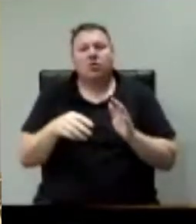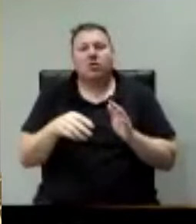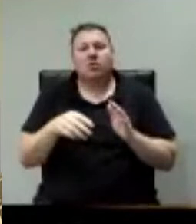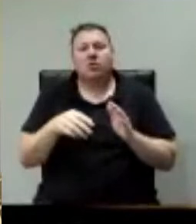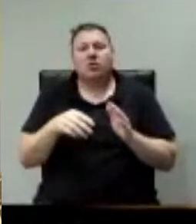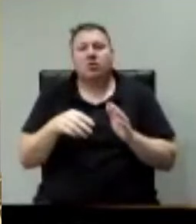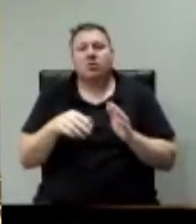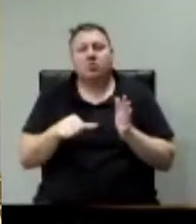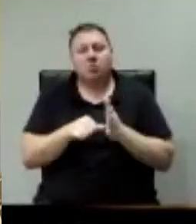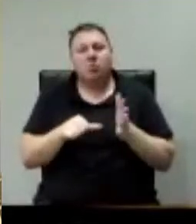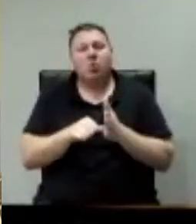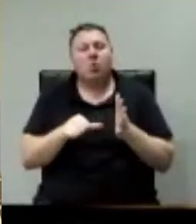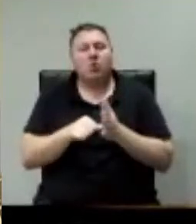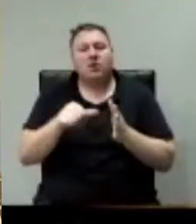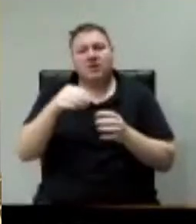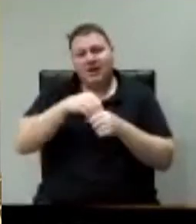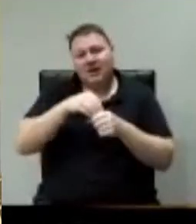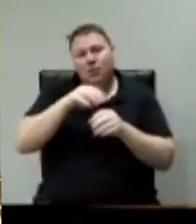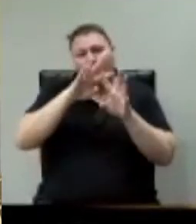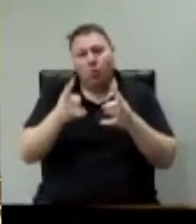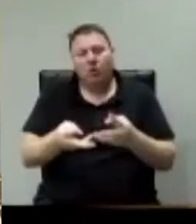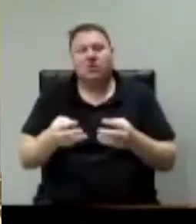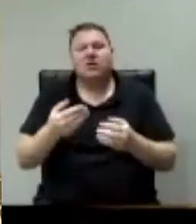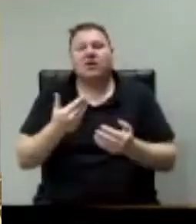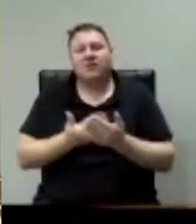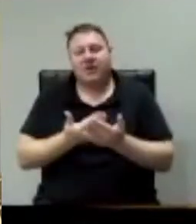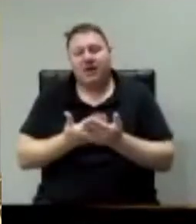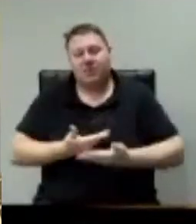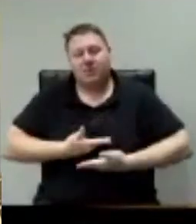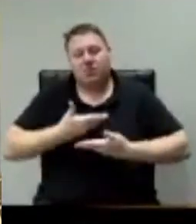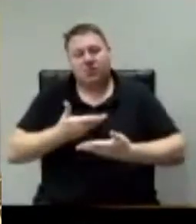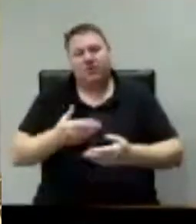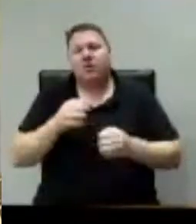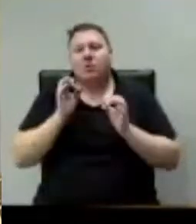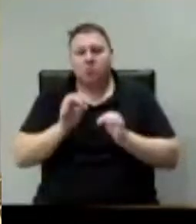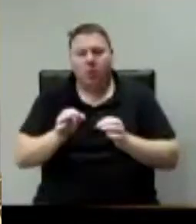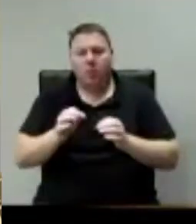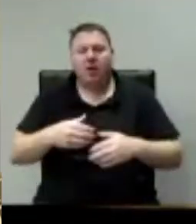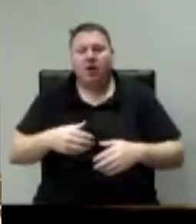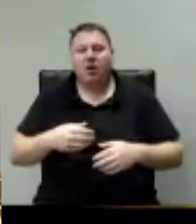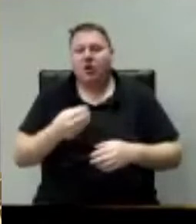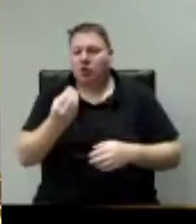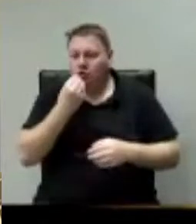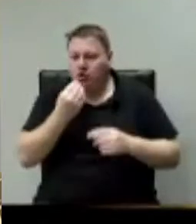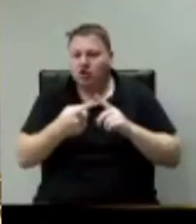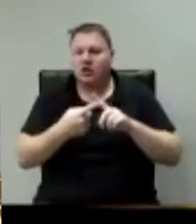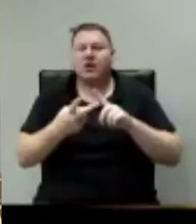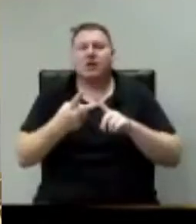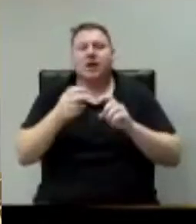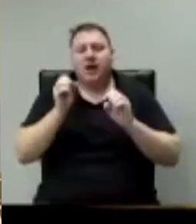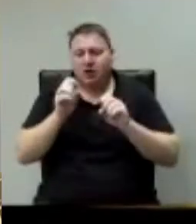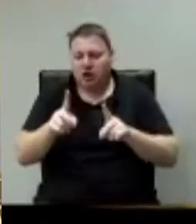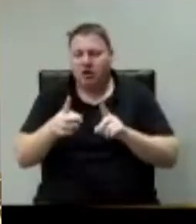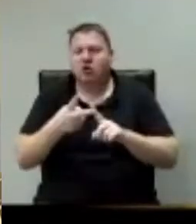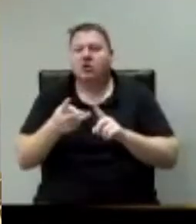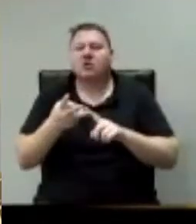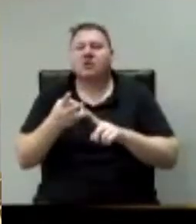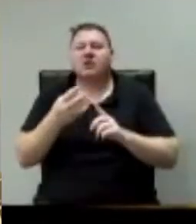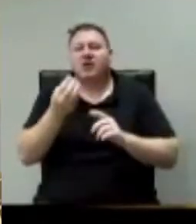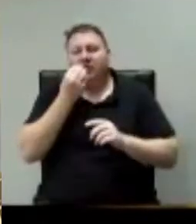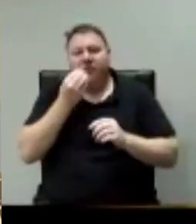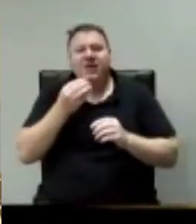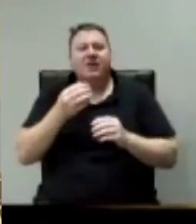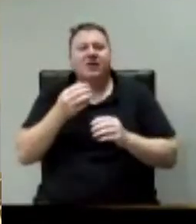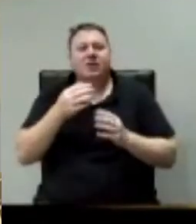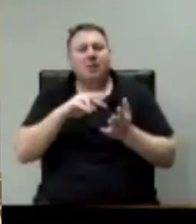the world, to make sure that those services are available, proper nutrition, proper education, when necessary, feeding schemes